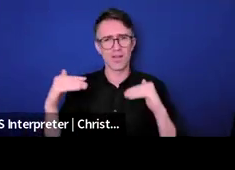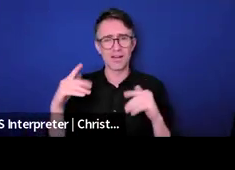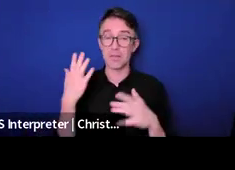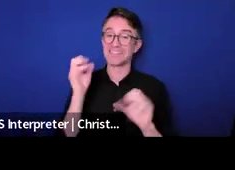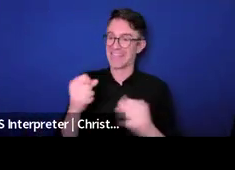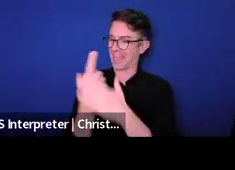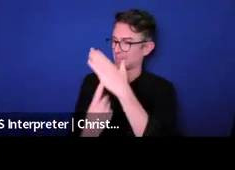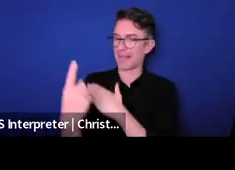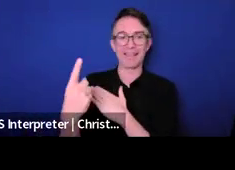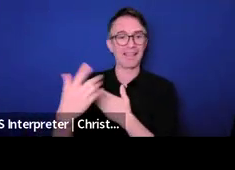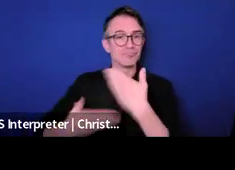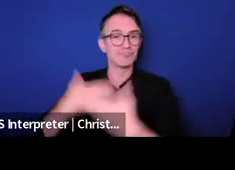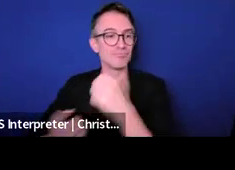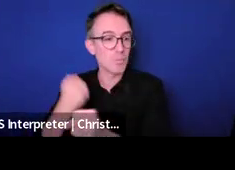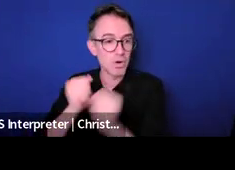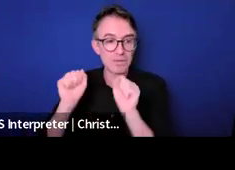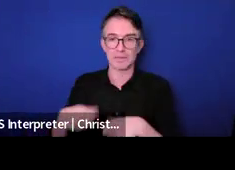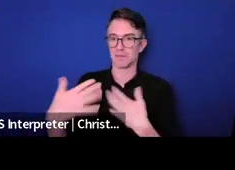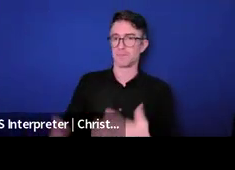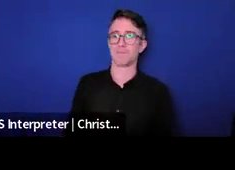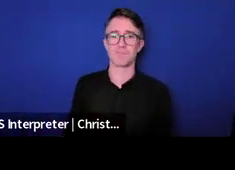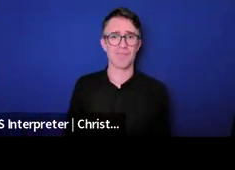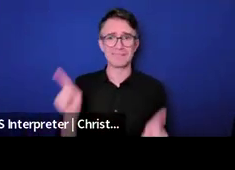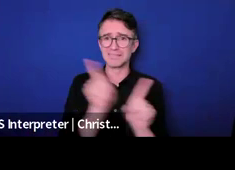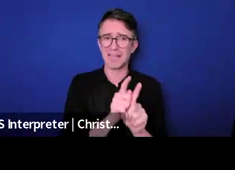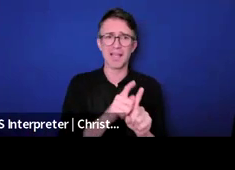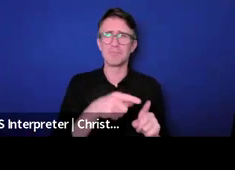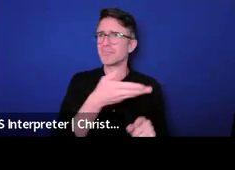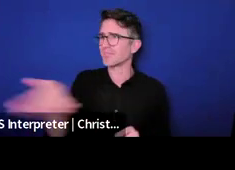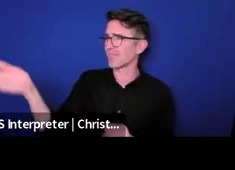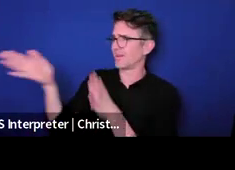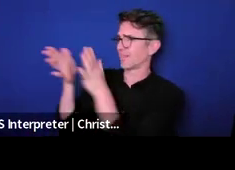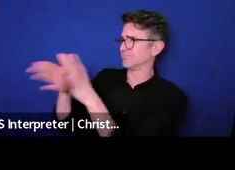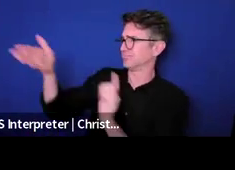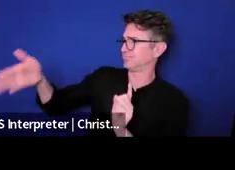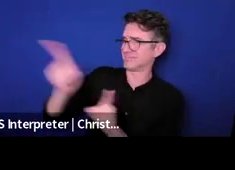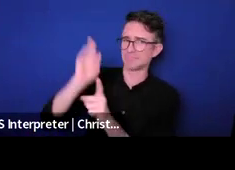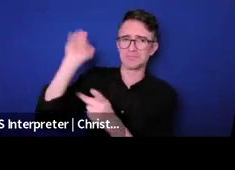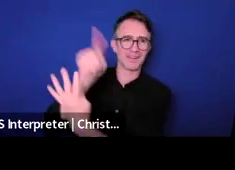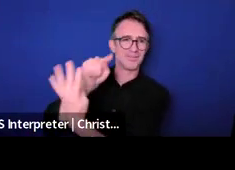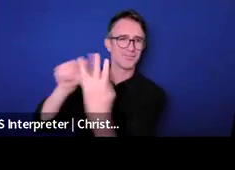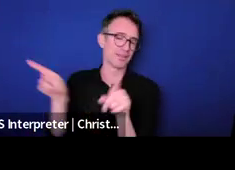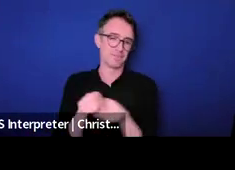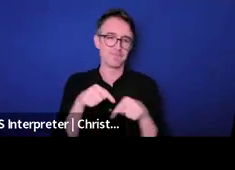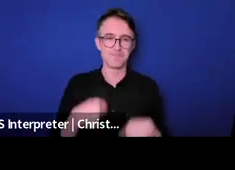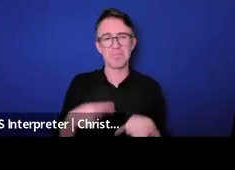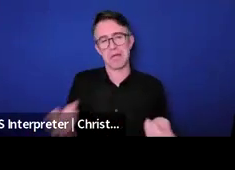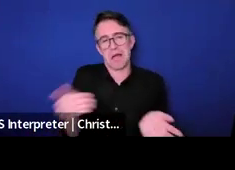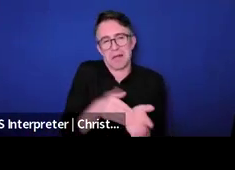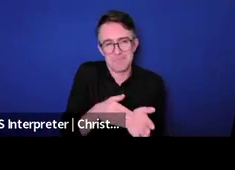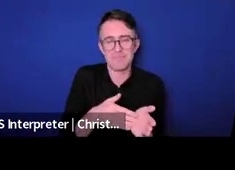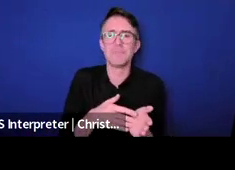to repeat some of the great ideas that we already heard about the multidimensionality of care and